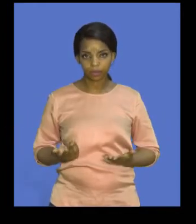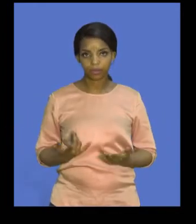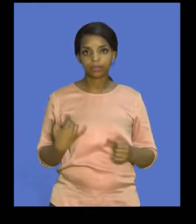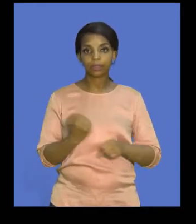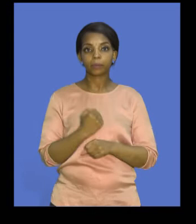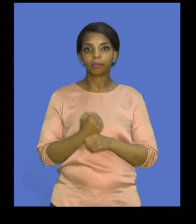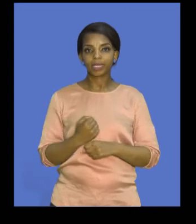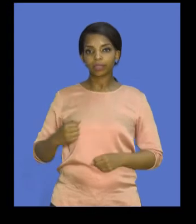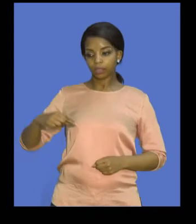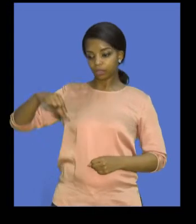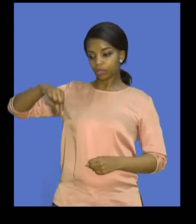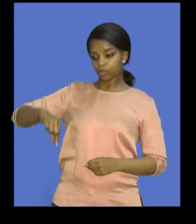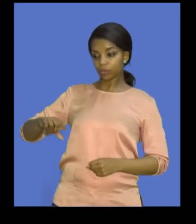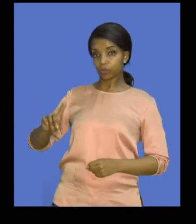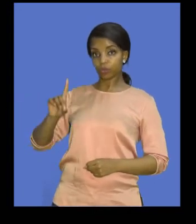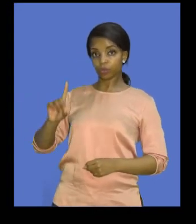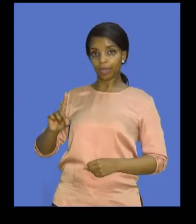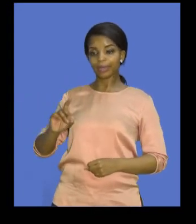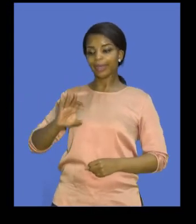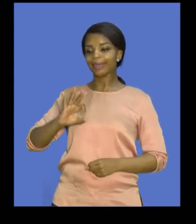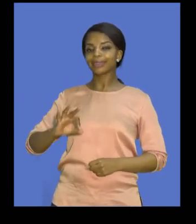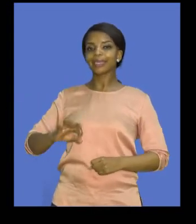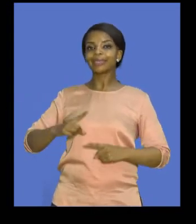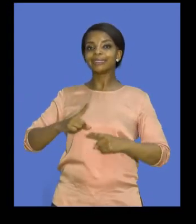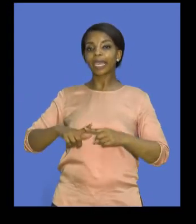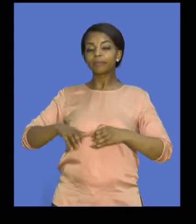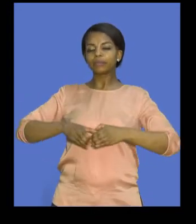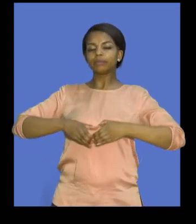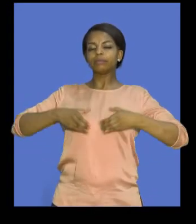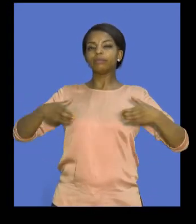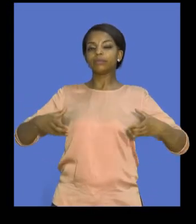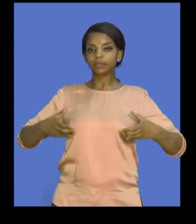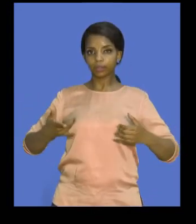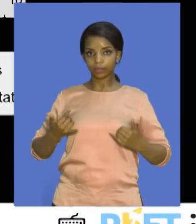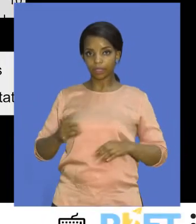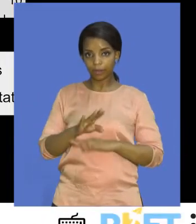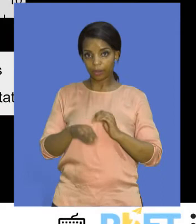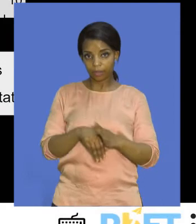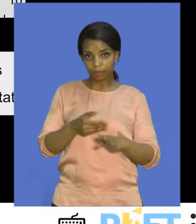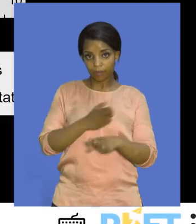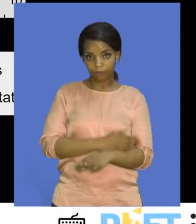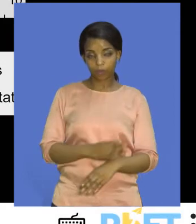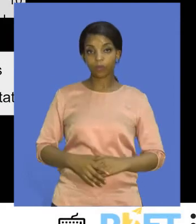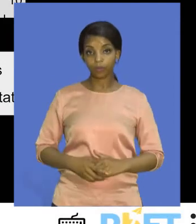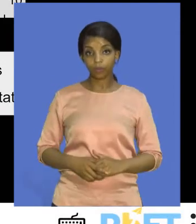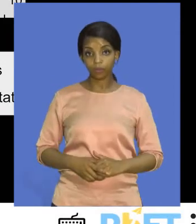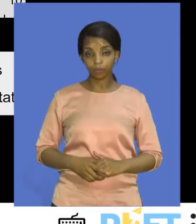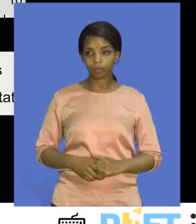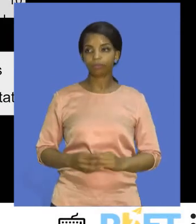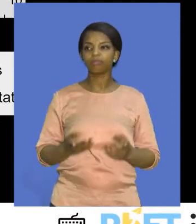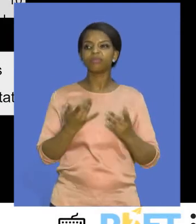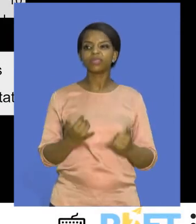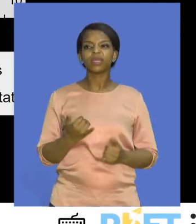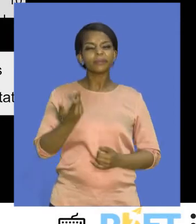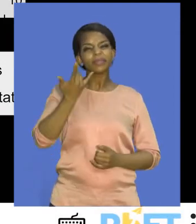times as big as its original charge. So we go back to the simulation, okay? Now, if we make it 3 times,